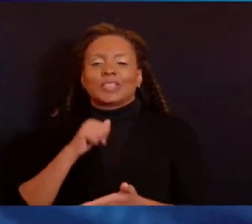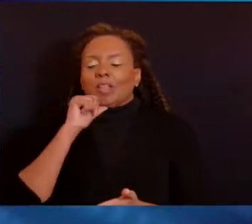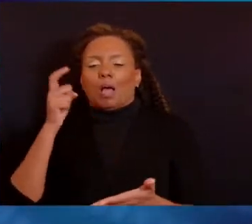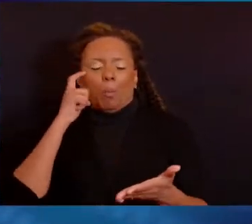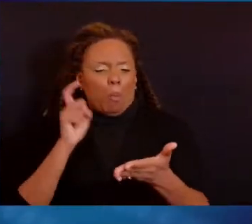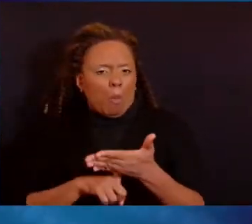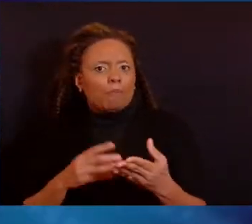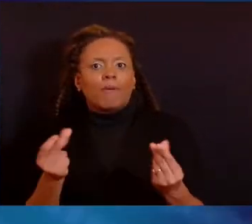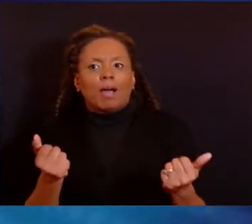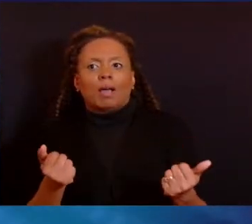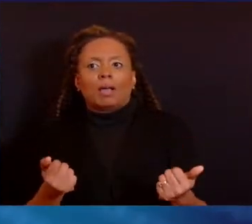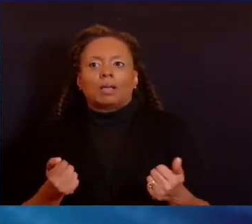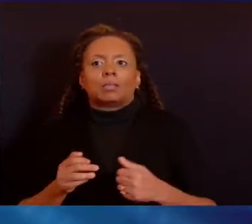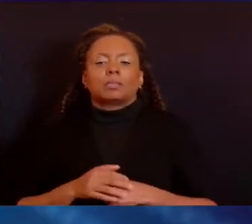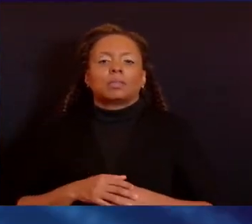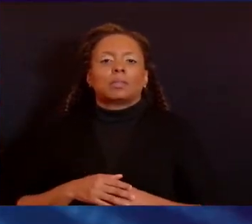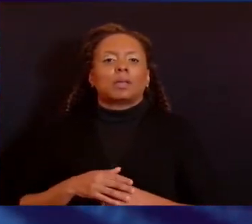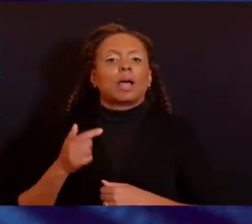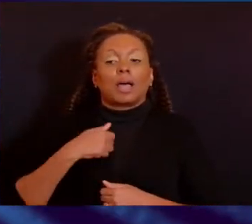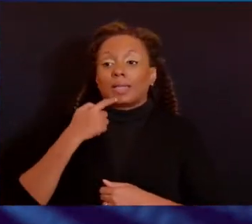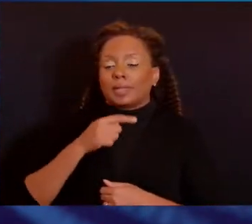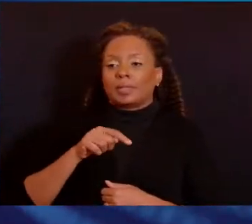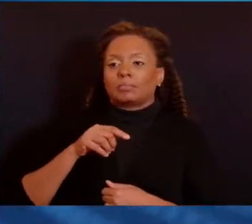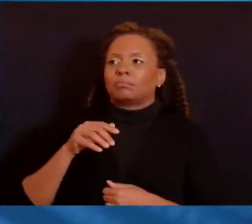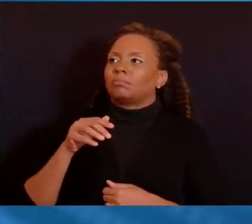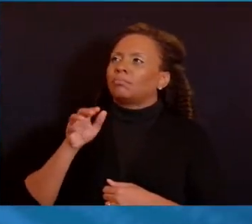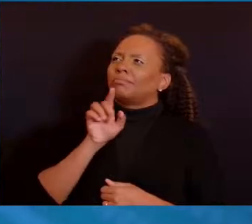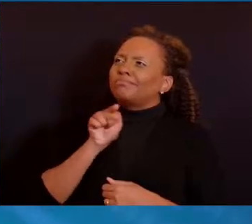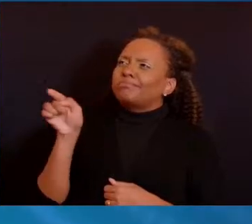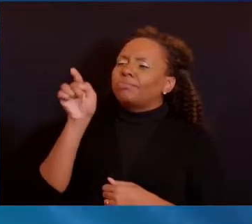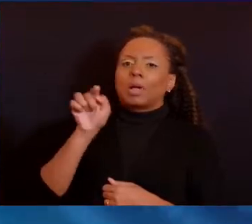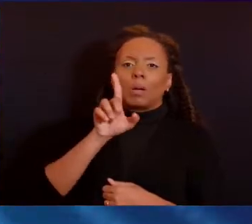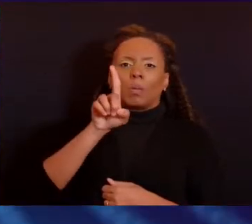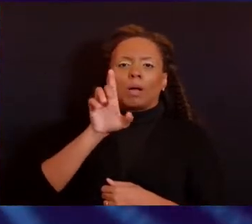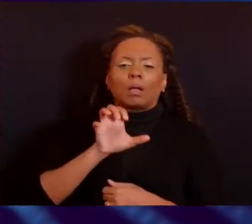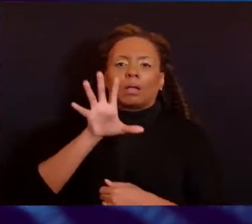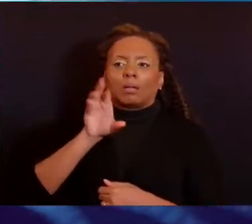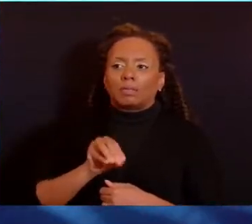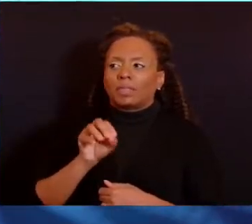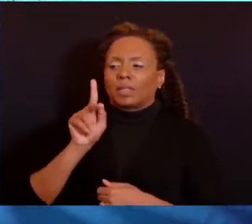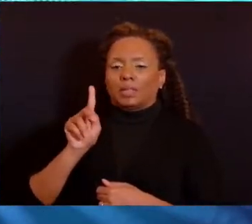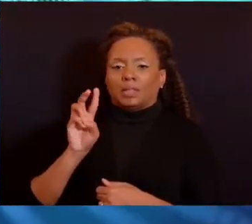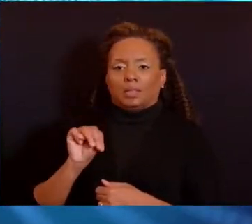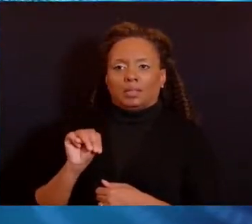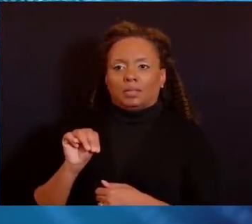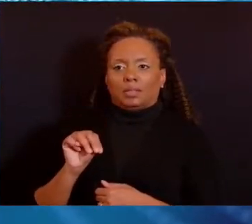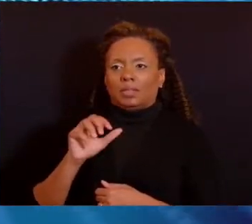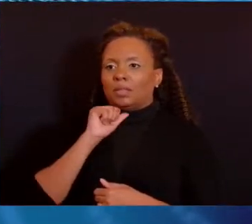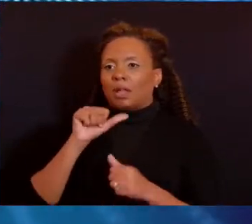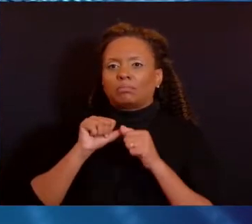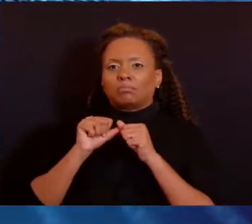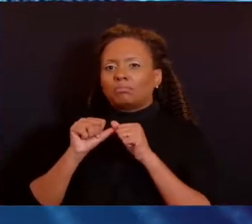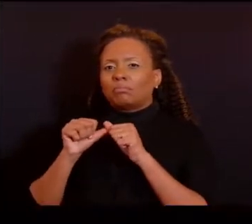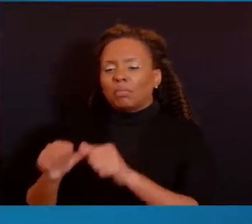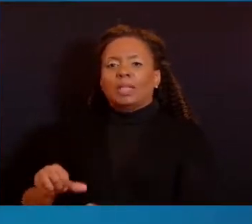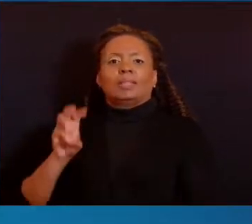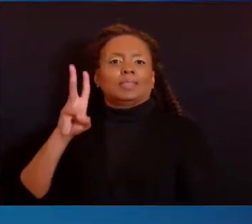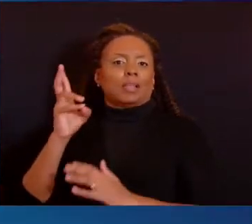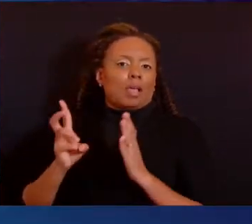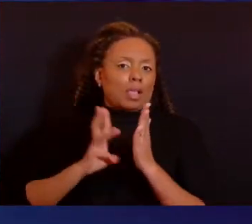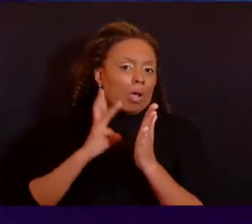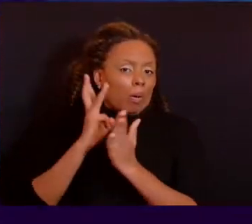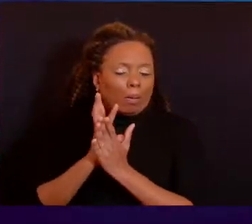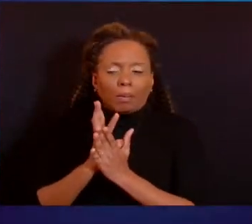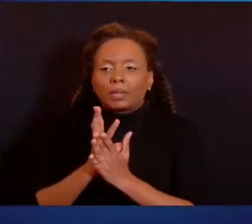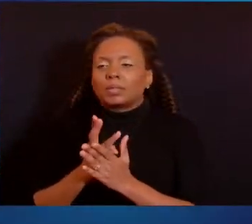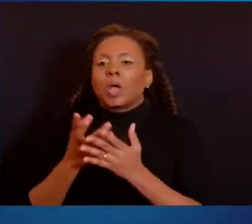I mentioned that it was outside 150 kilometers, most of the time with these systems, they don't last like 6 hours, they just disappear. That's